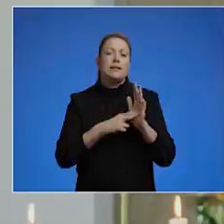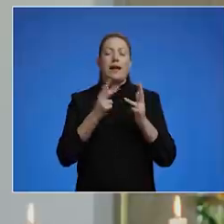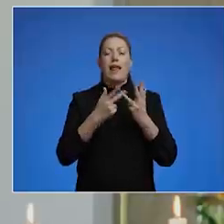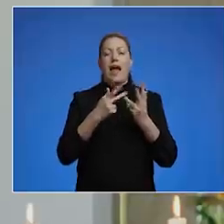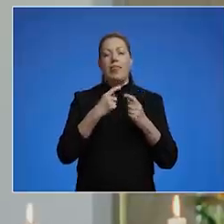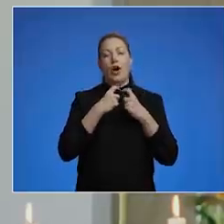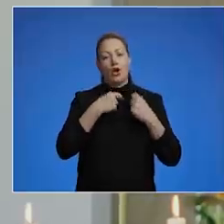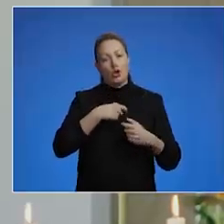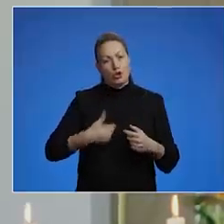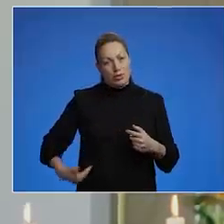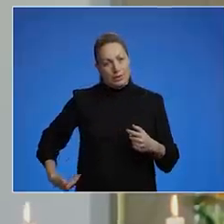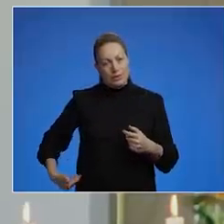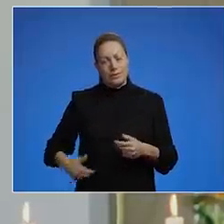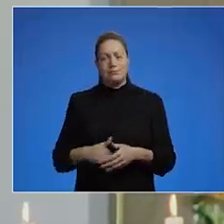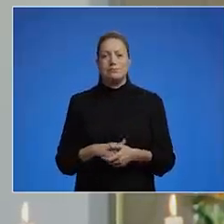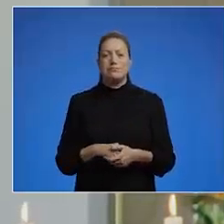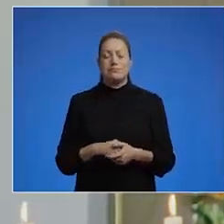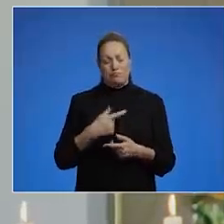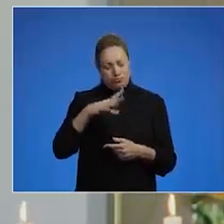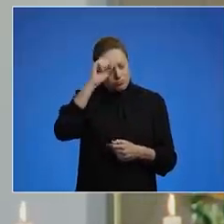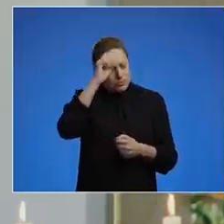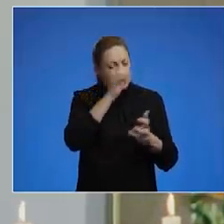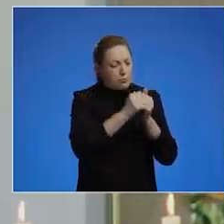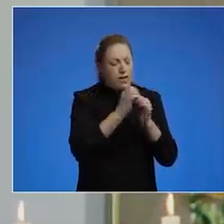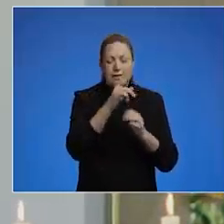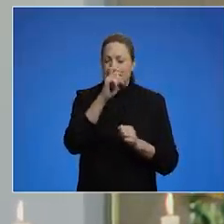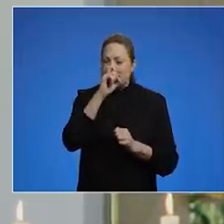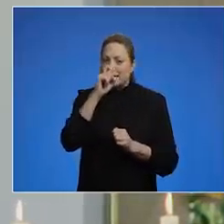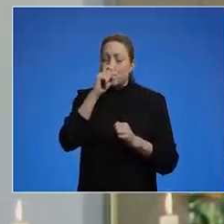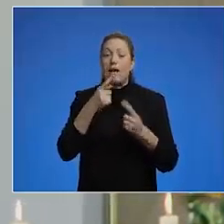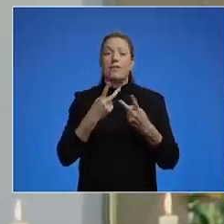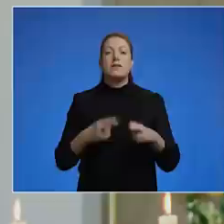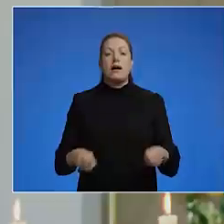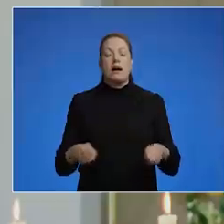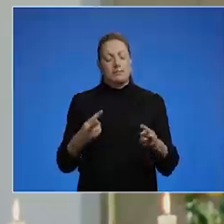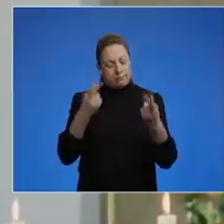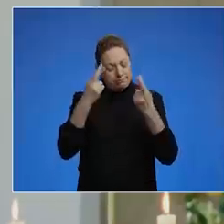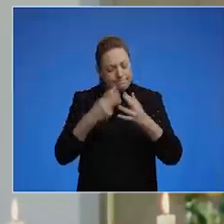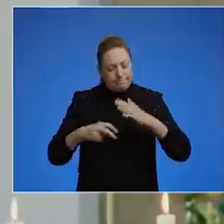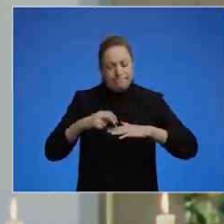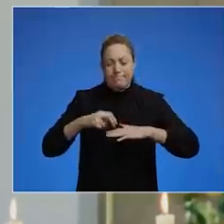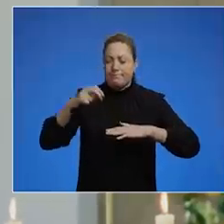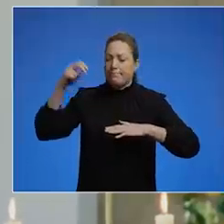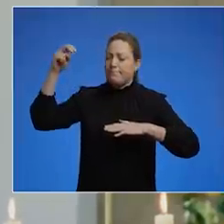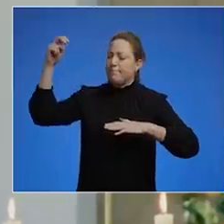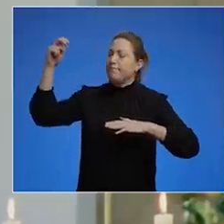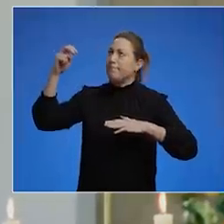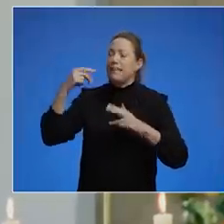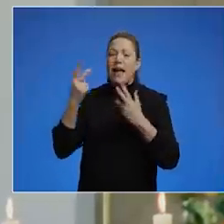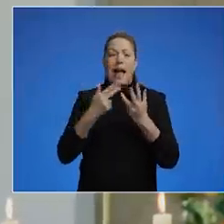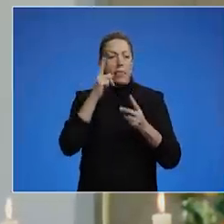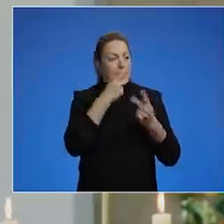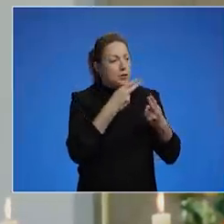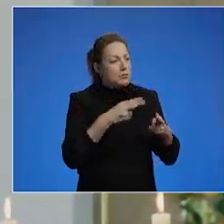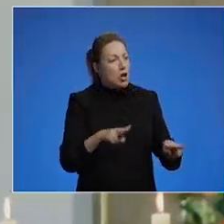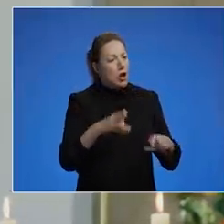clergy. Remember also our brothers and sisters who have fallen asleep in the hope of the resurrection, and all who have died